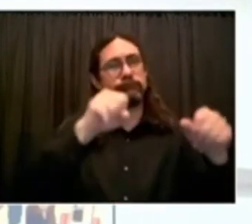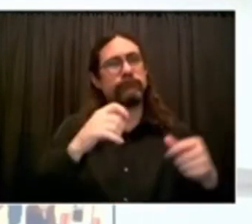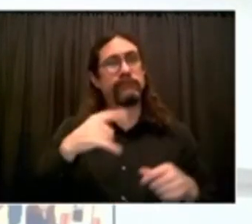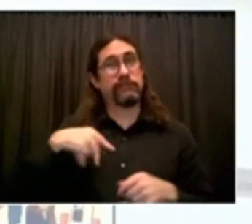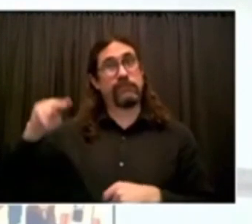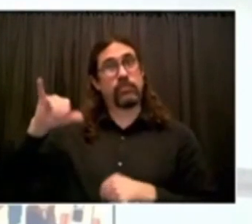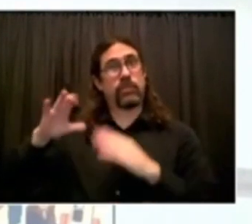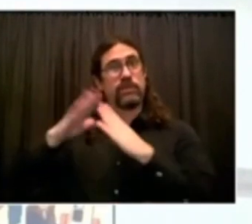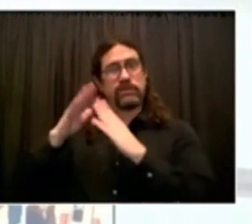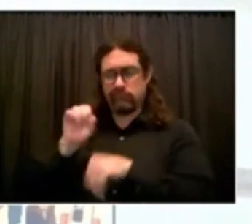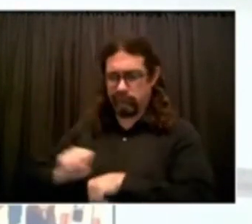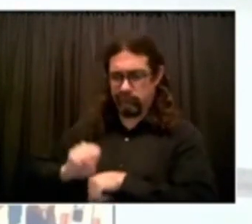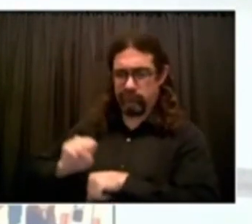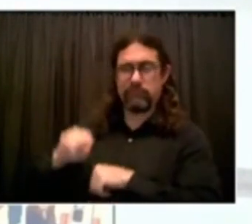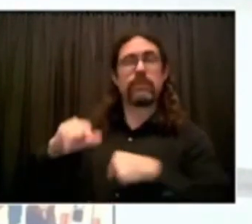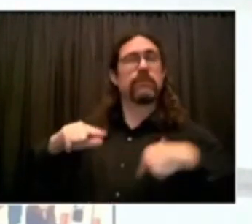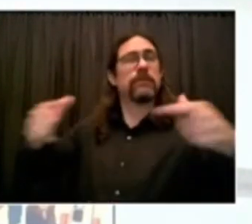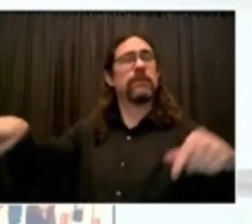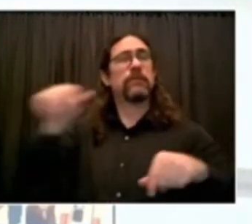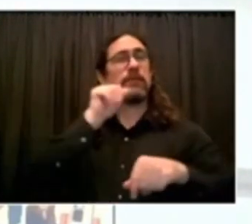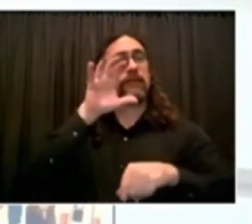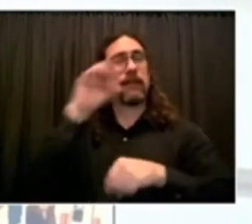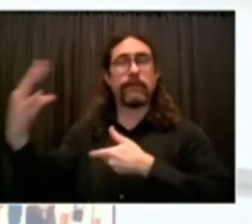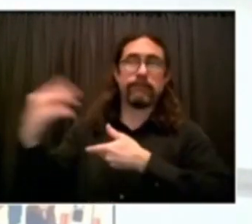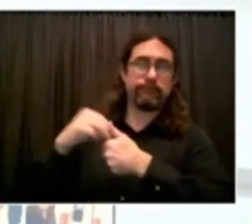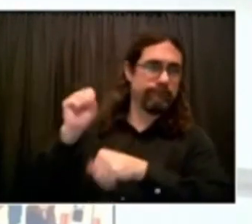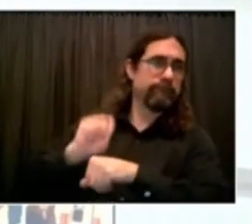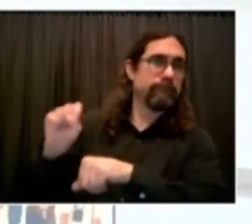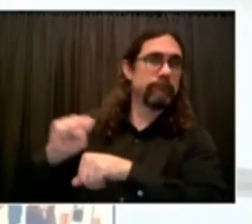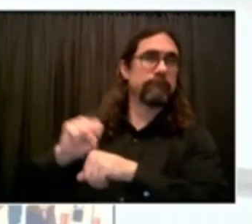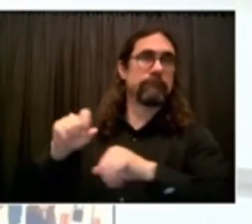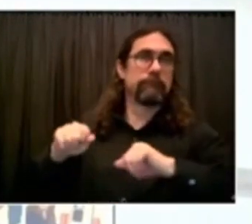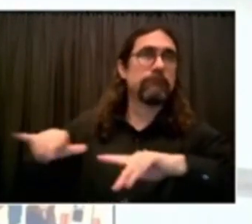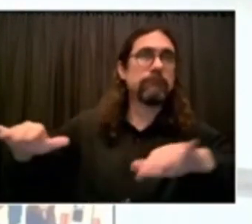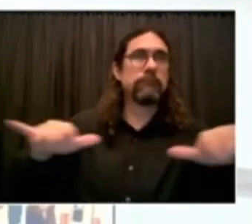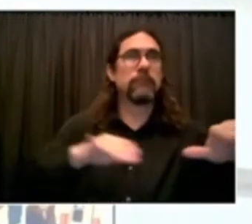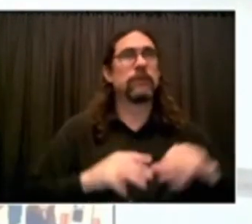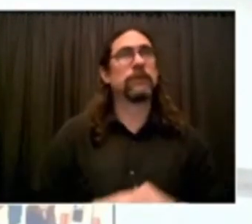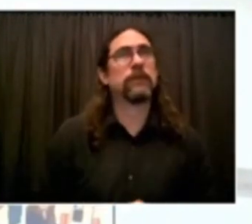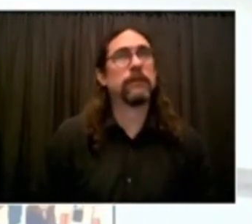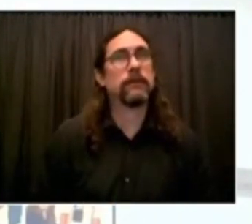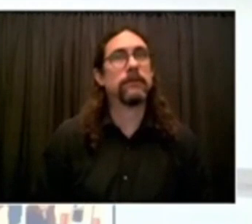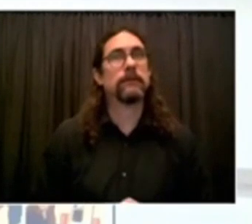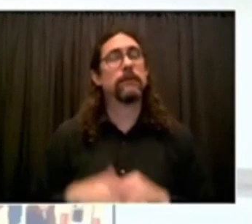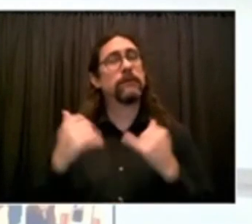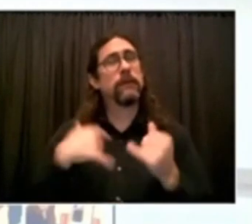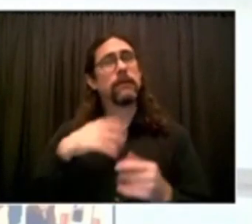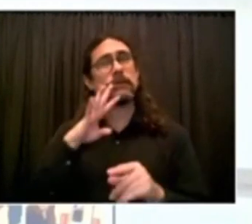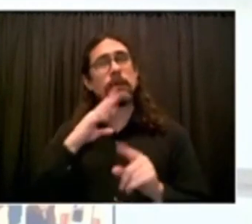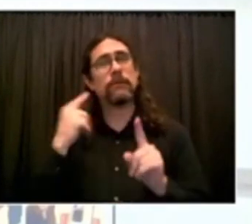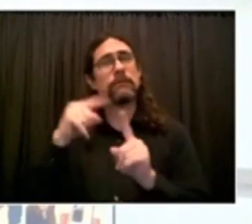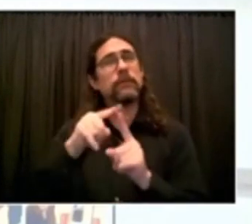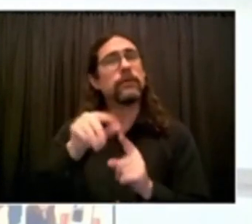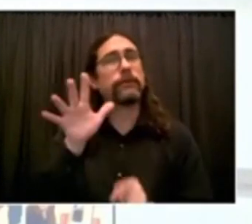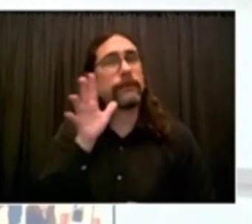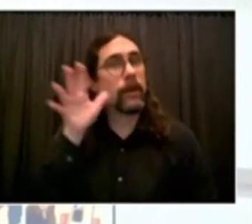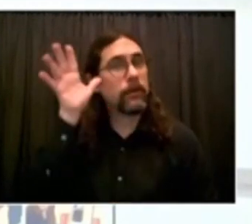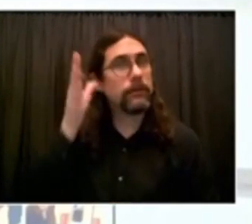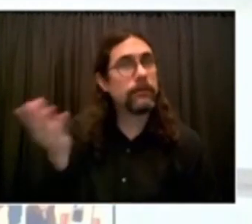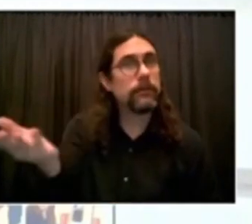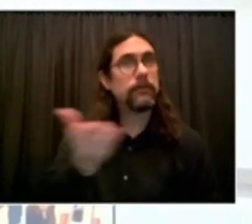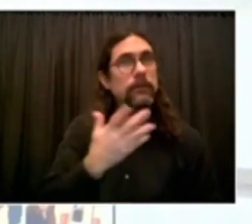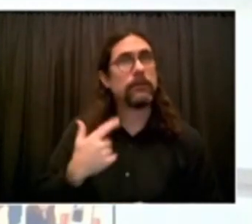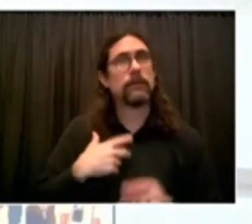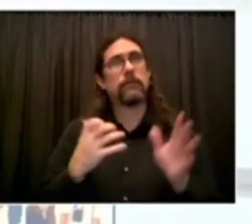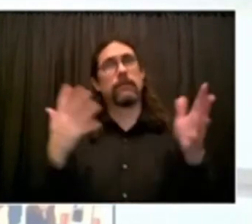can change this, and indeed, parents have already vaccinated over 130,000 kids since 5 to 11-year-olds